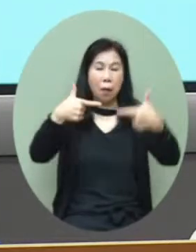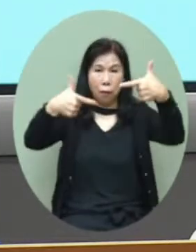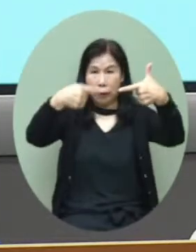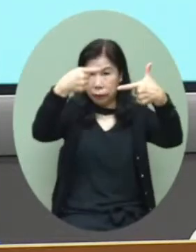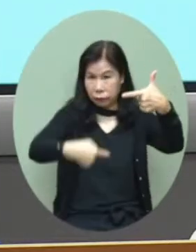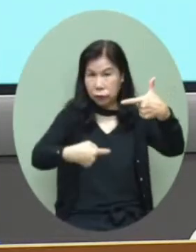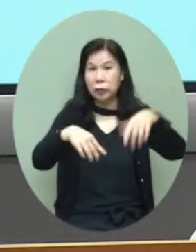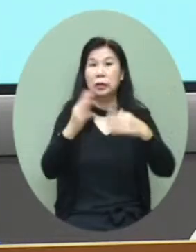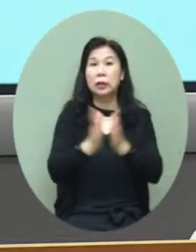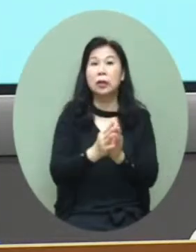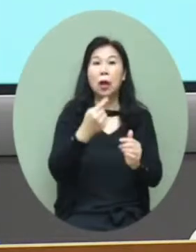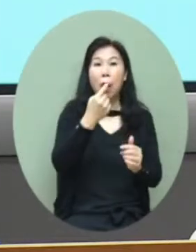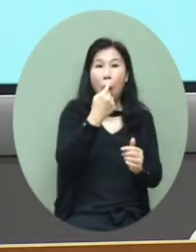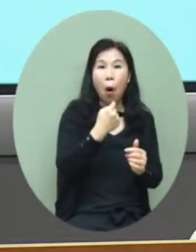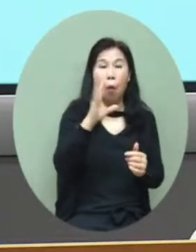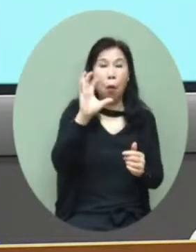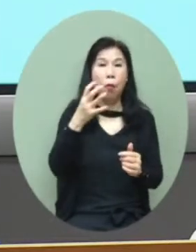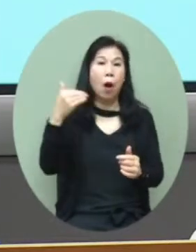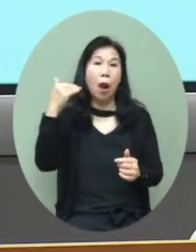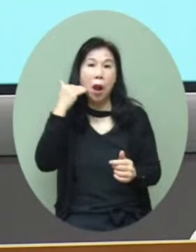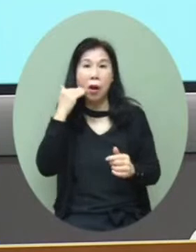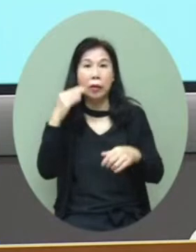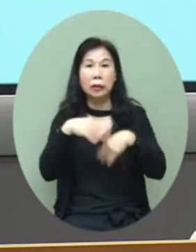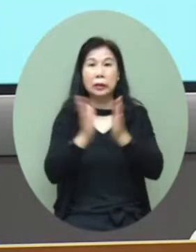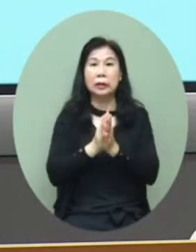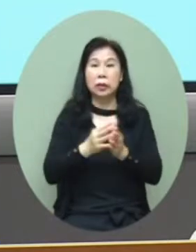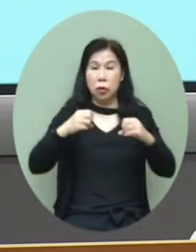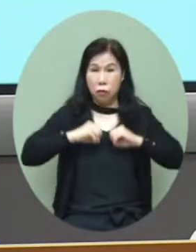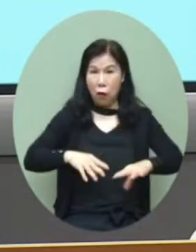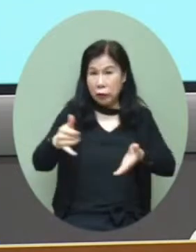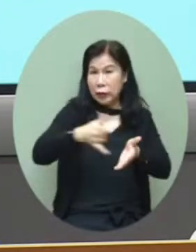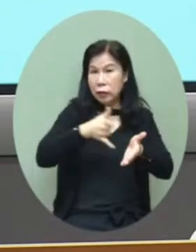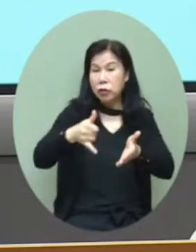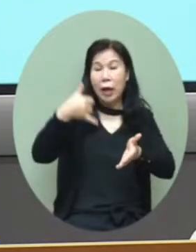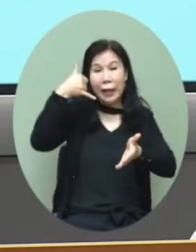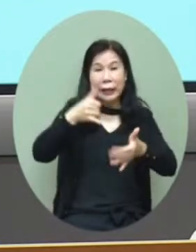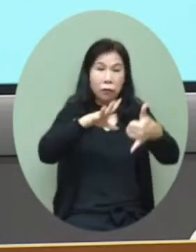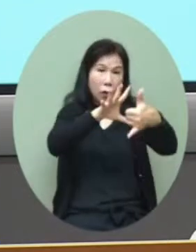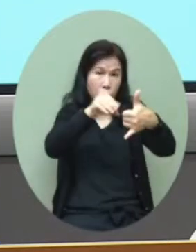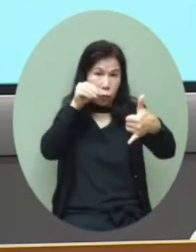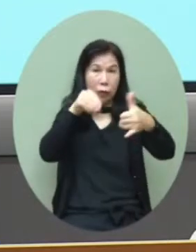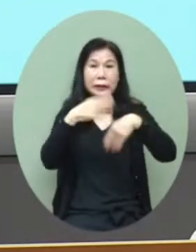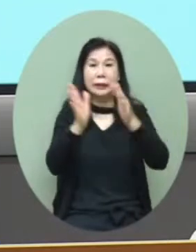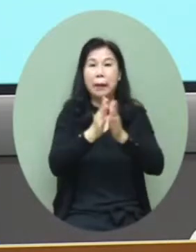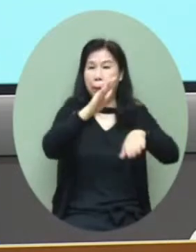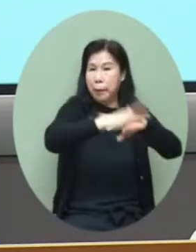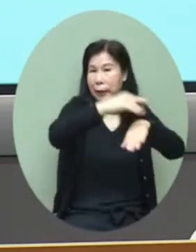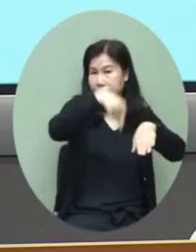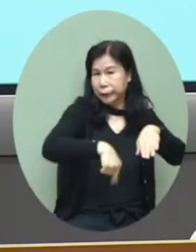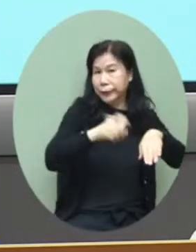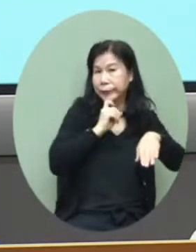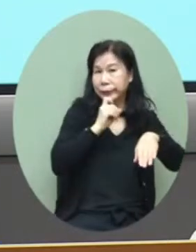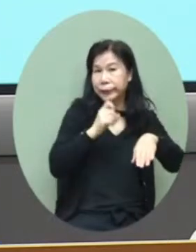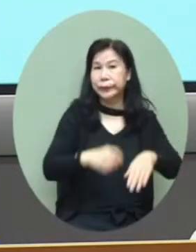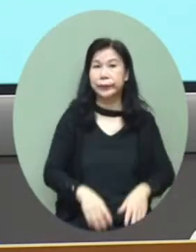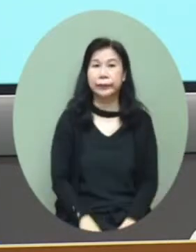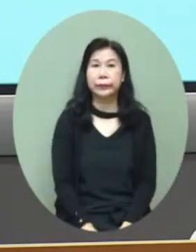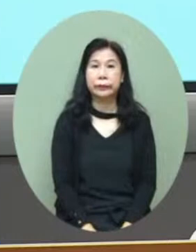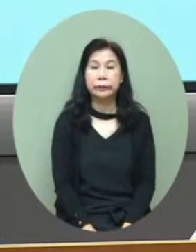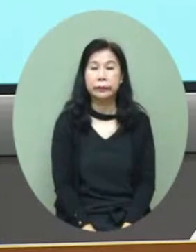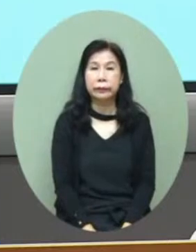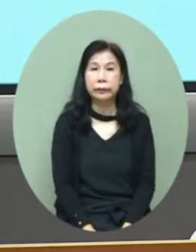period. When the specified period of red or yellow code expires, the code will be